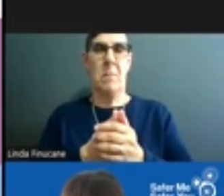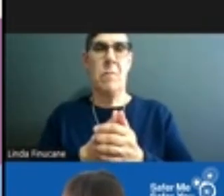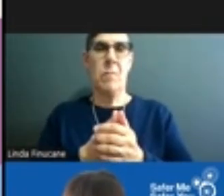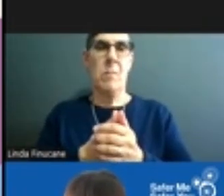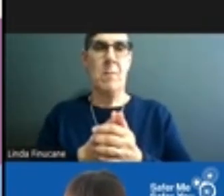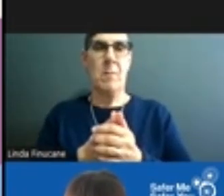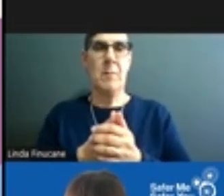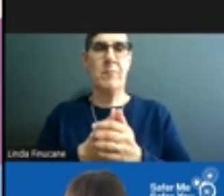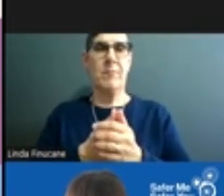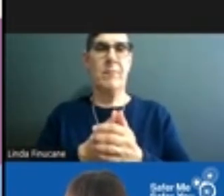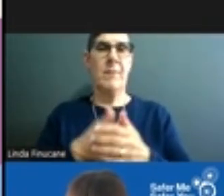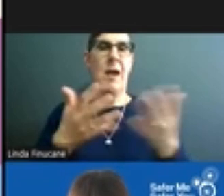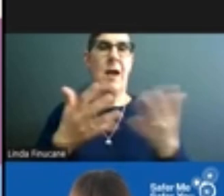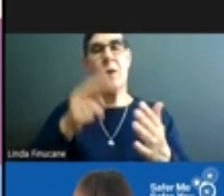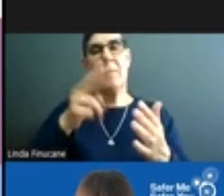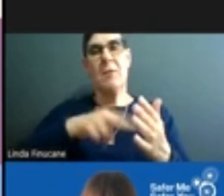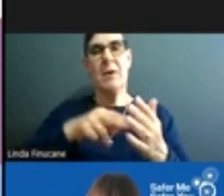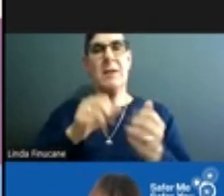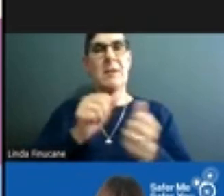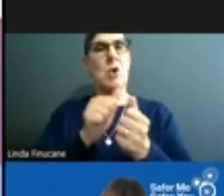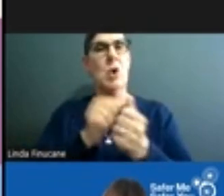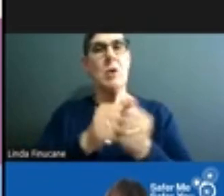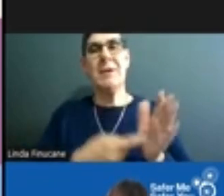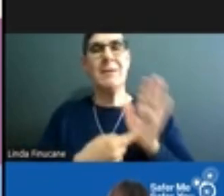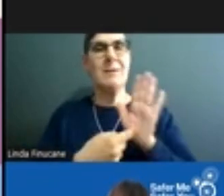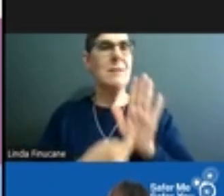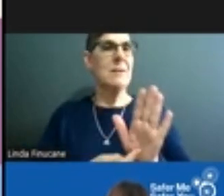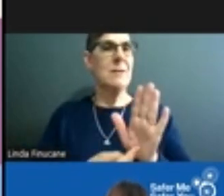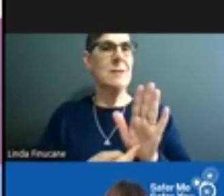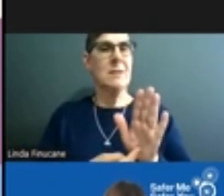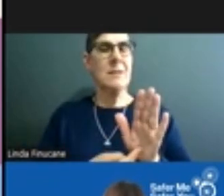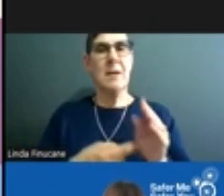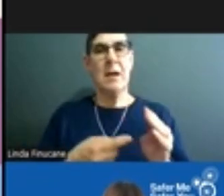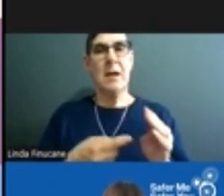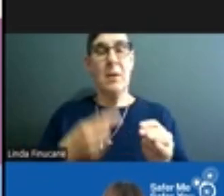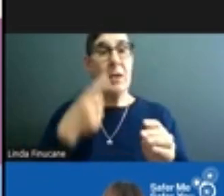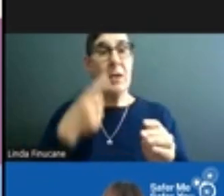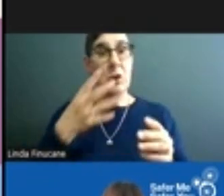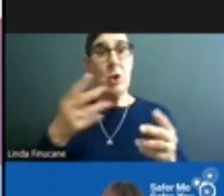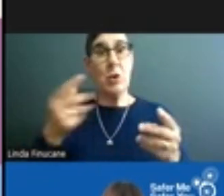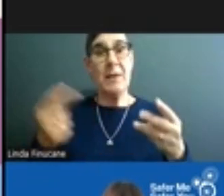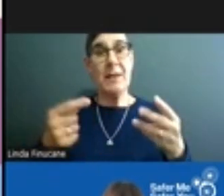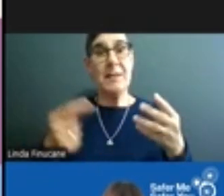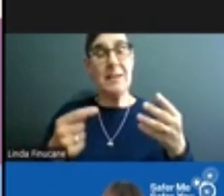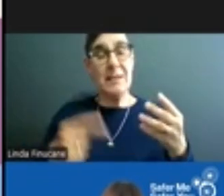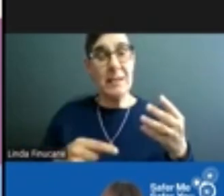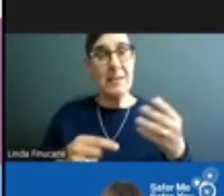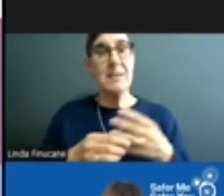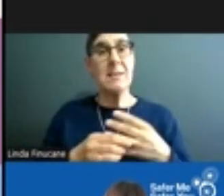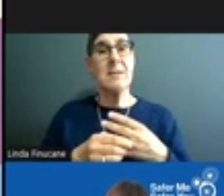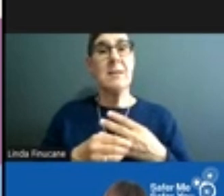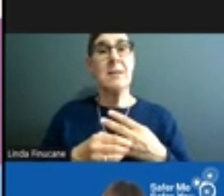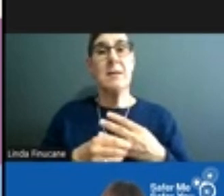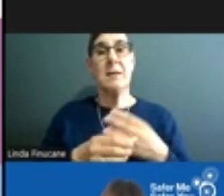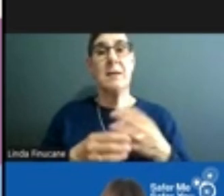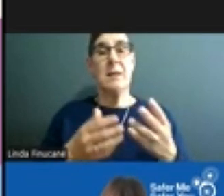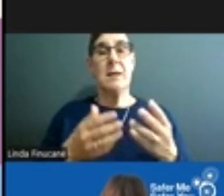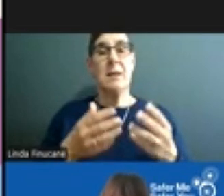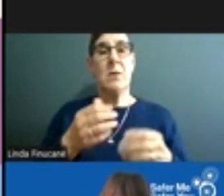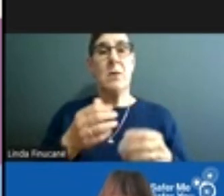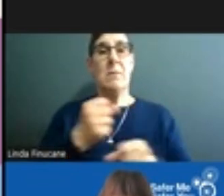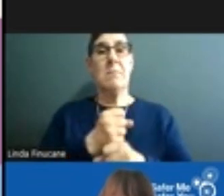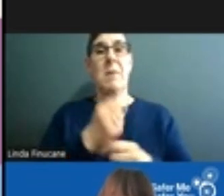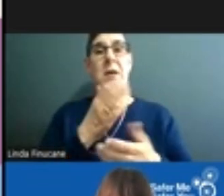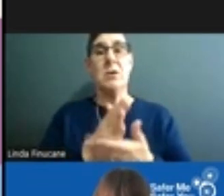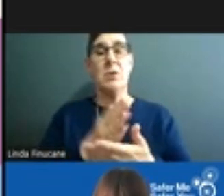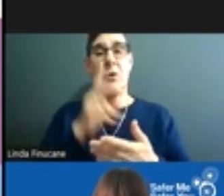say, hey, I've been reading this document. I want to show you some of this because I want to discuss how we can use it